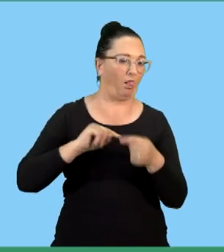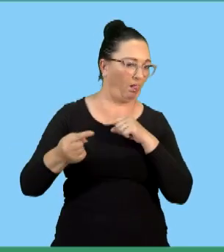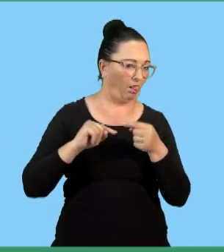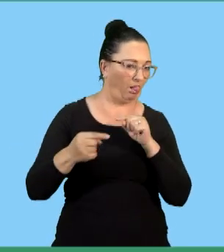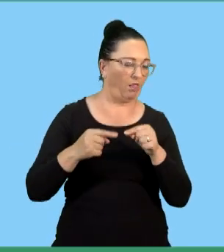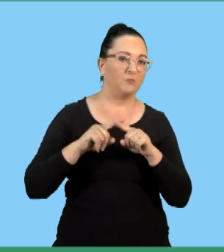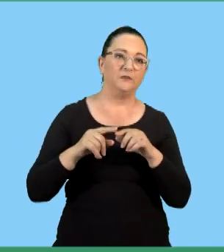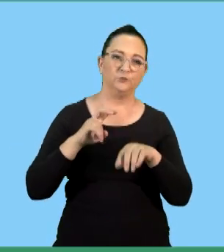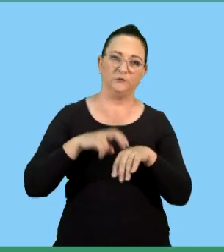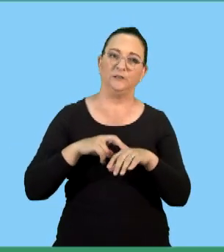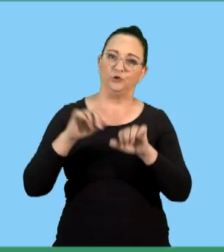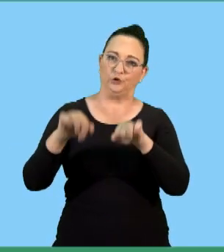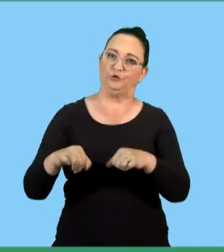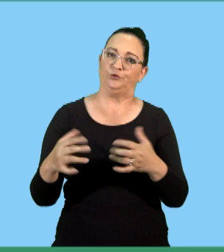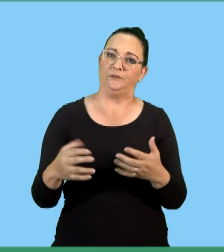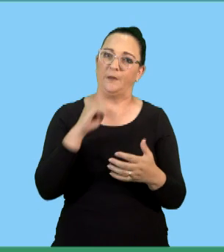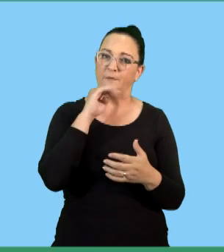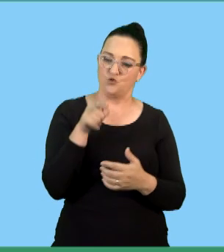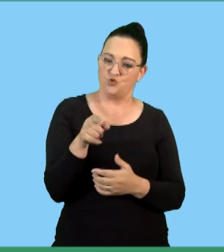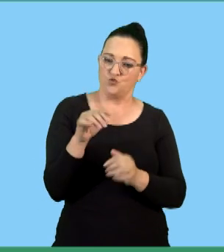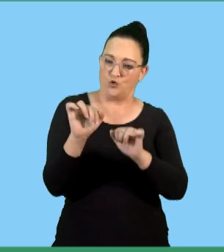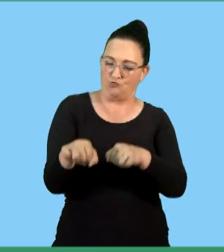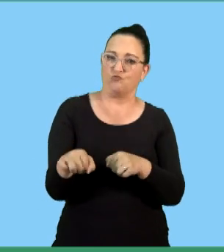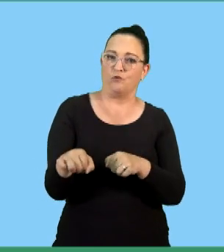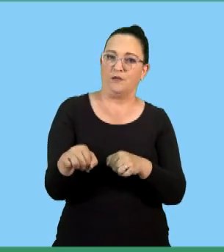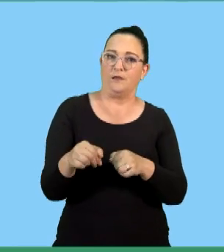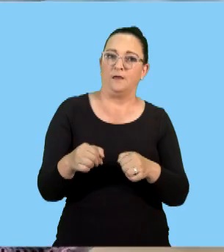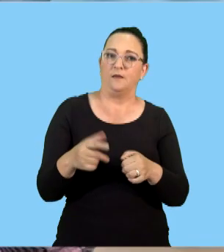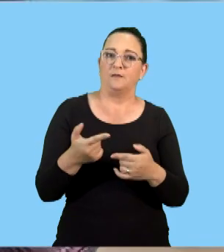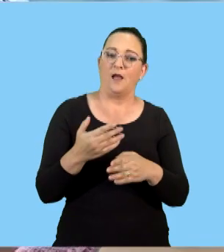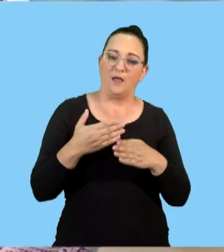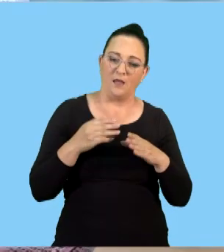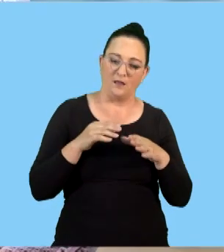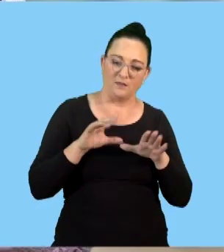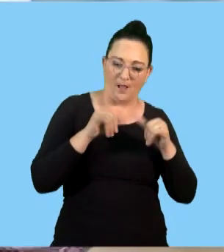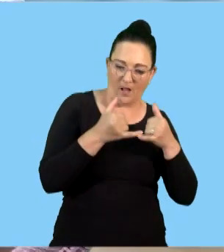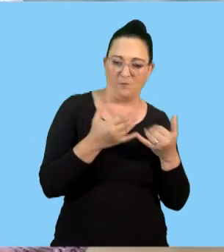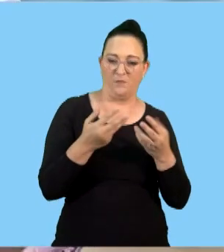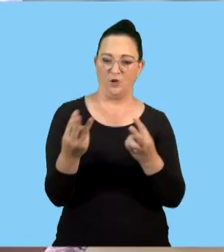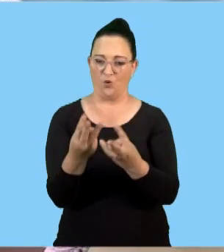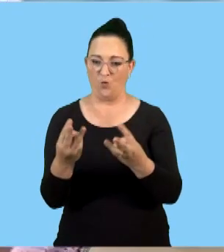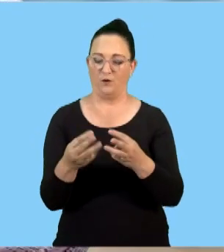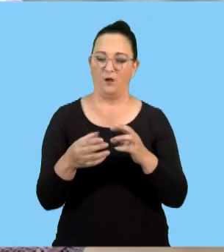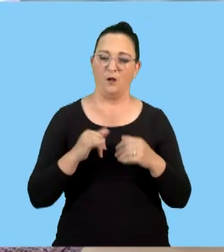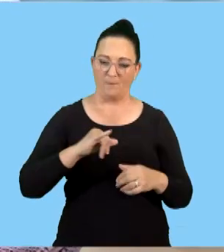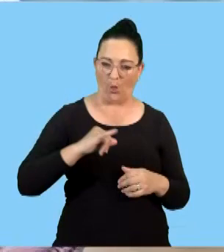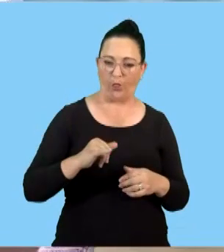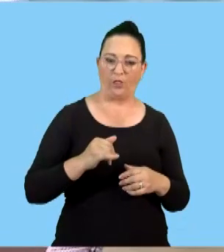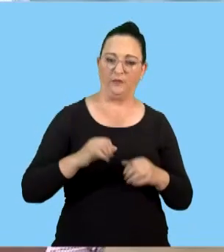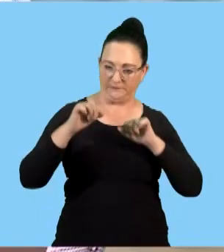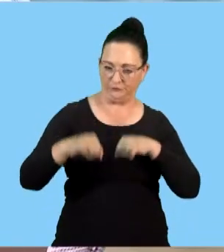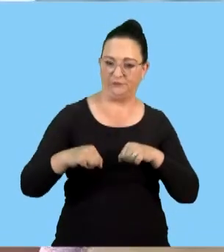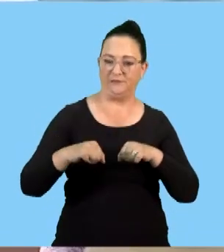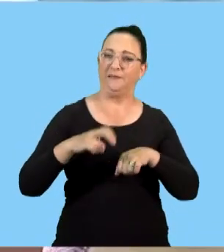were consulting them in decision making, you've agreed on something, the employer and the employees, then you need to ensure that you stick to